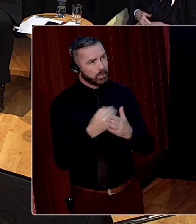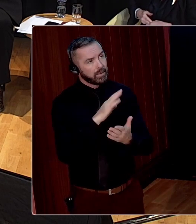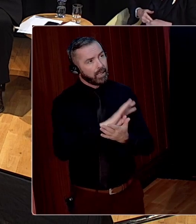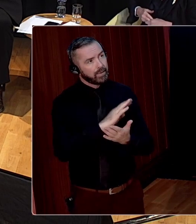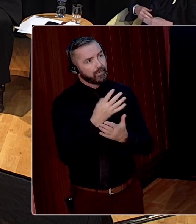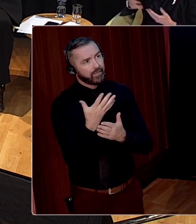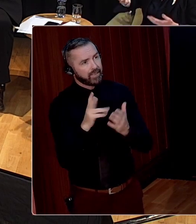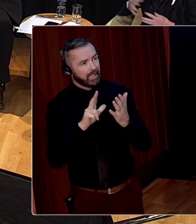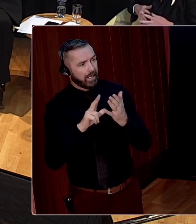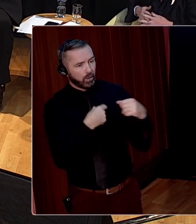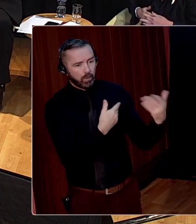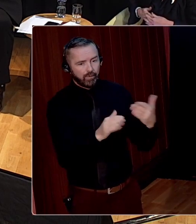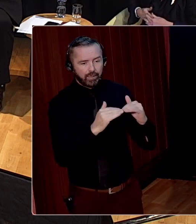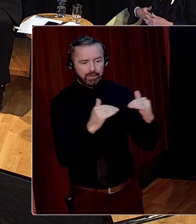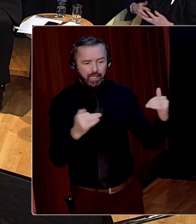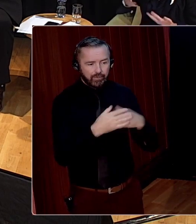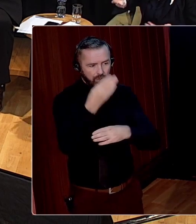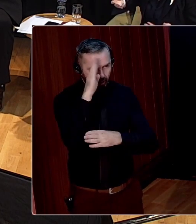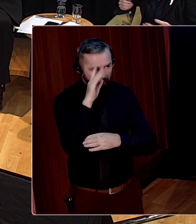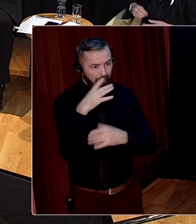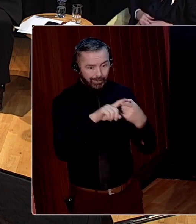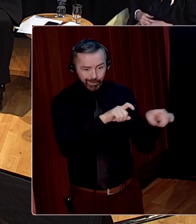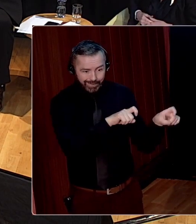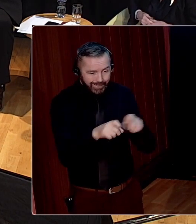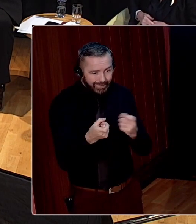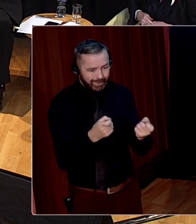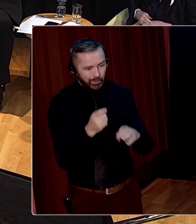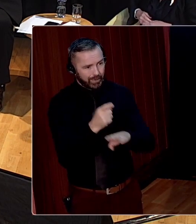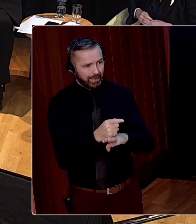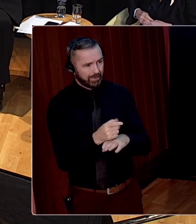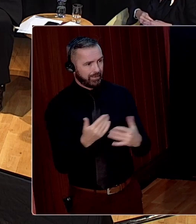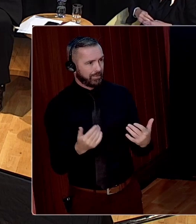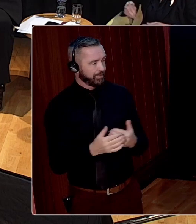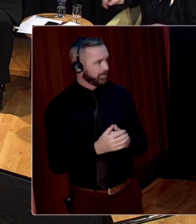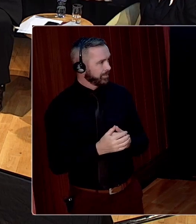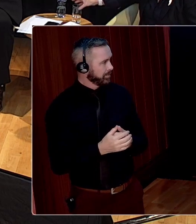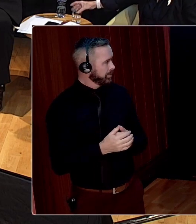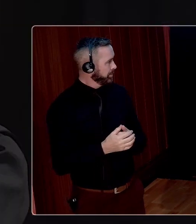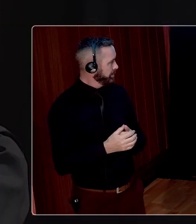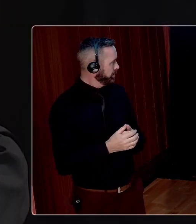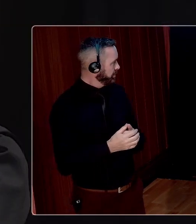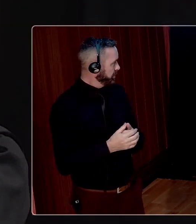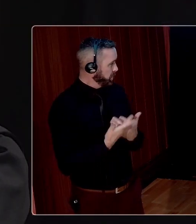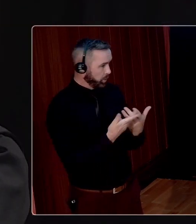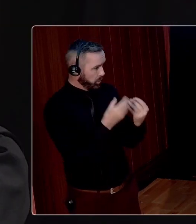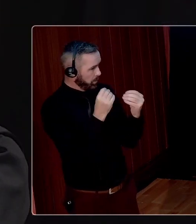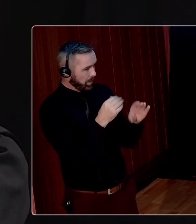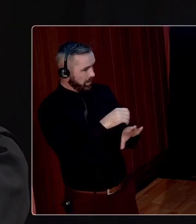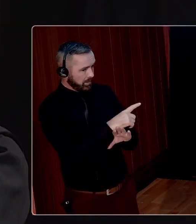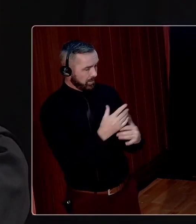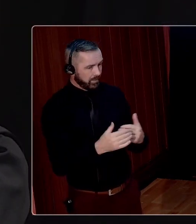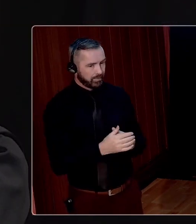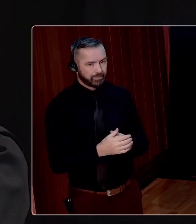1958 in providing a standard for Irish, and we're still dealing with it. Was it needed, in your opinion? Well,